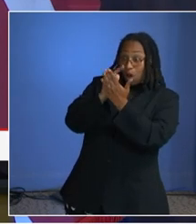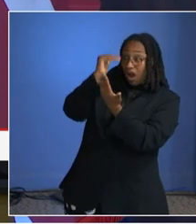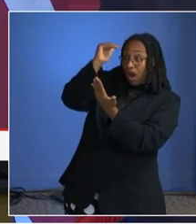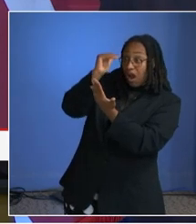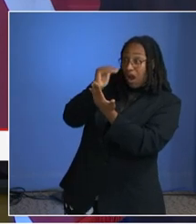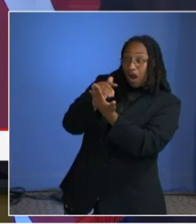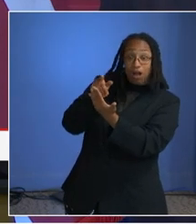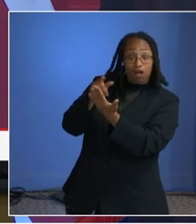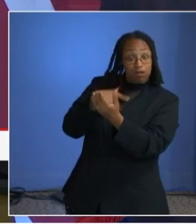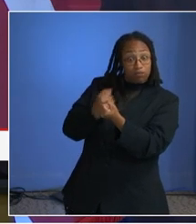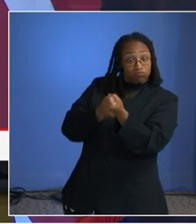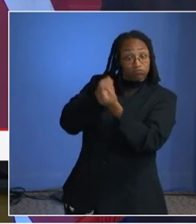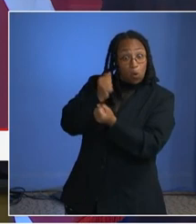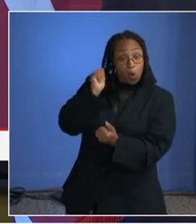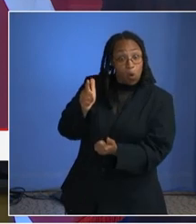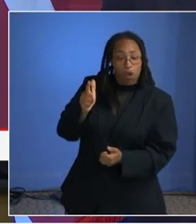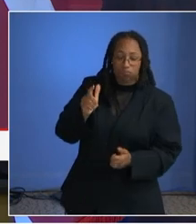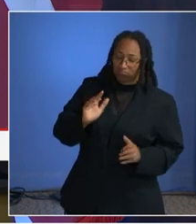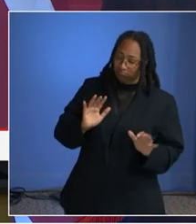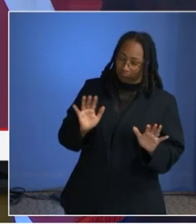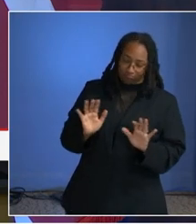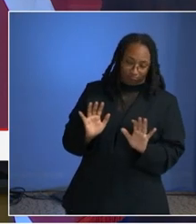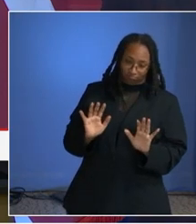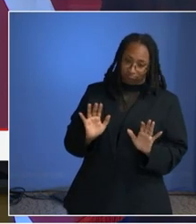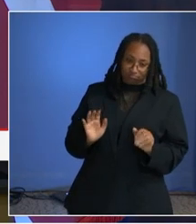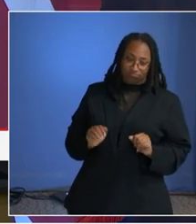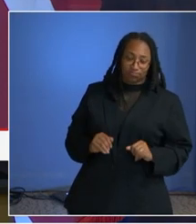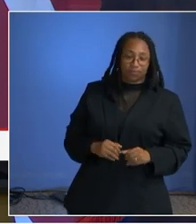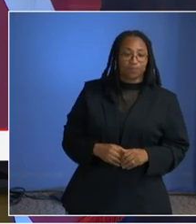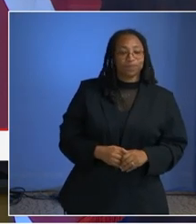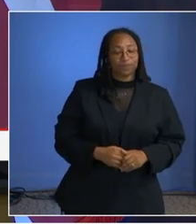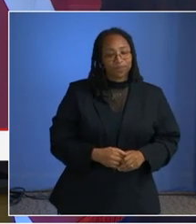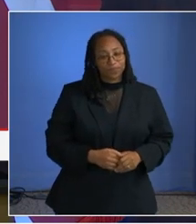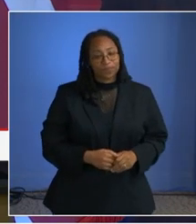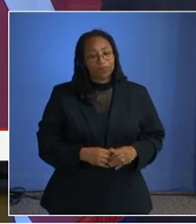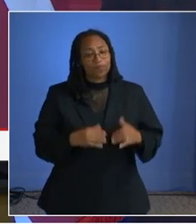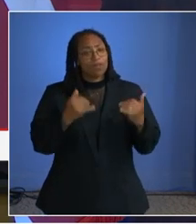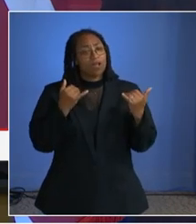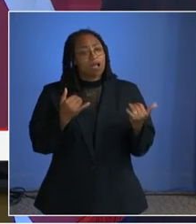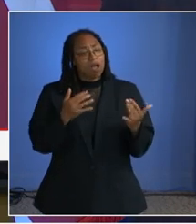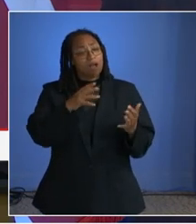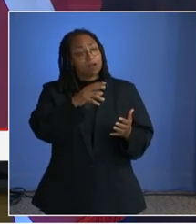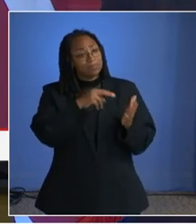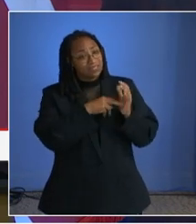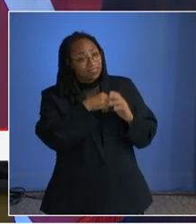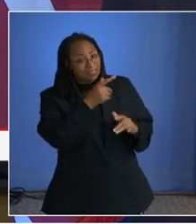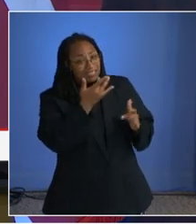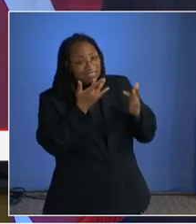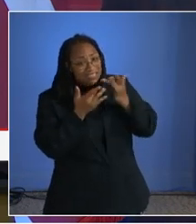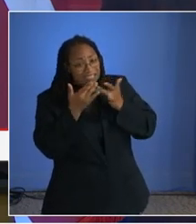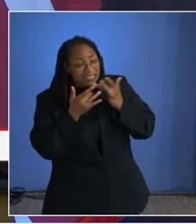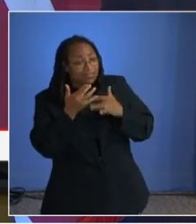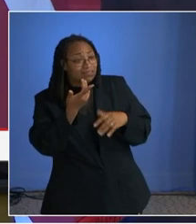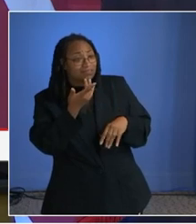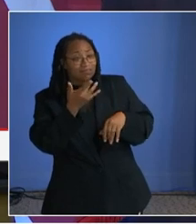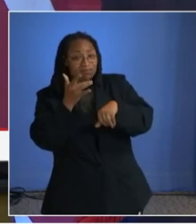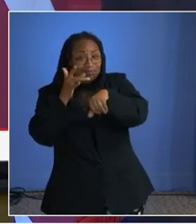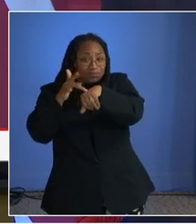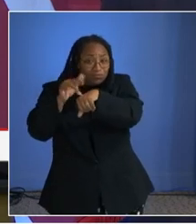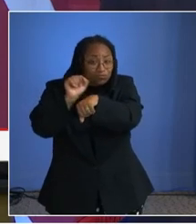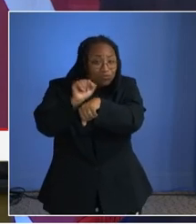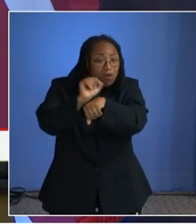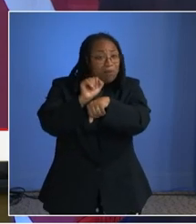on now, are there any strategies around trying to fill some of these specific jobs? Sure. So we've advanced